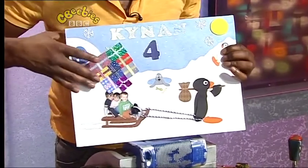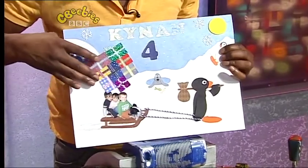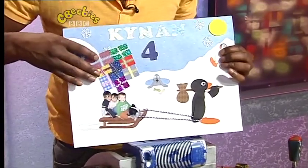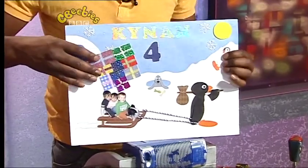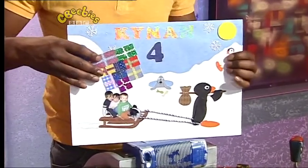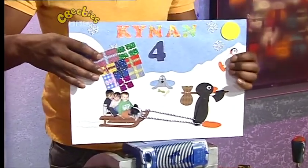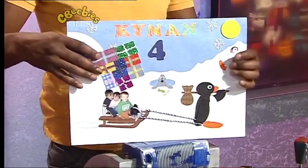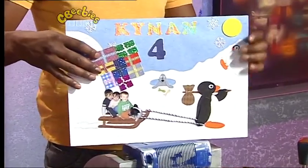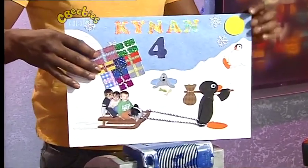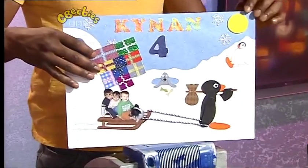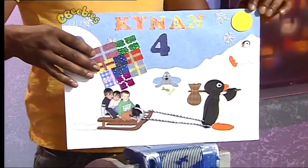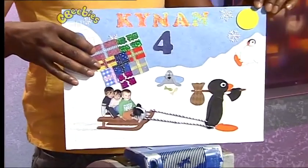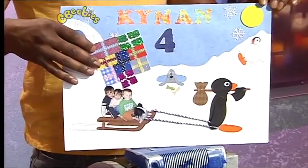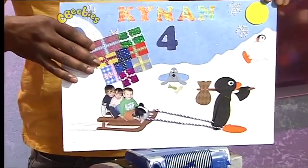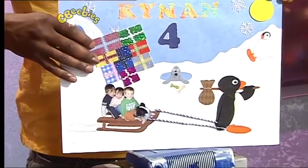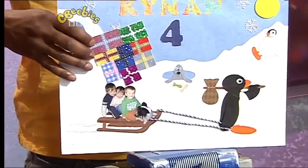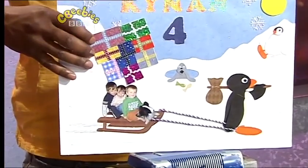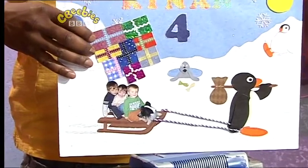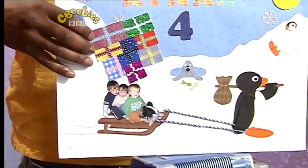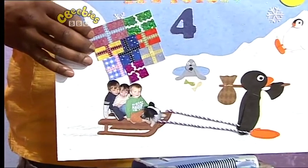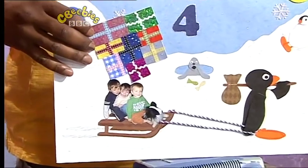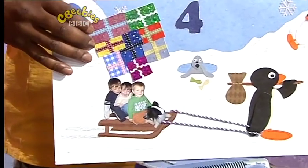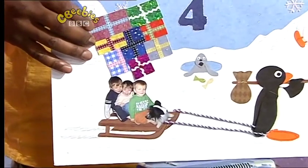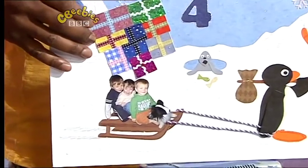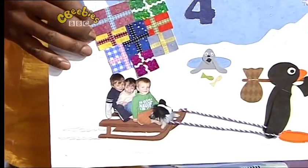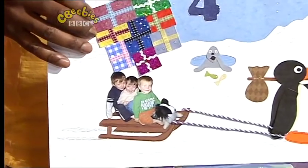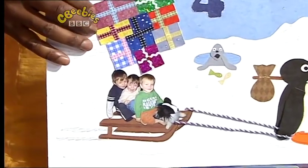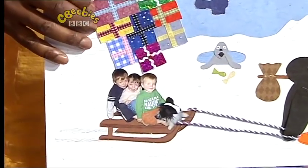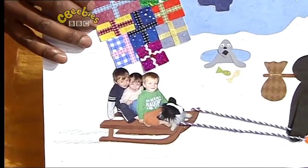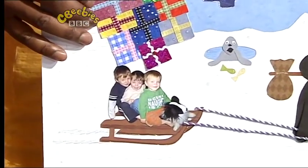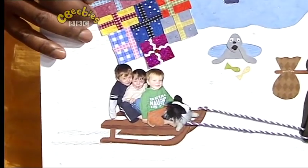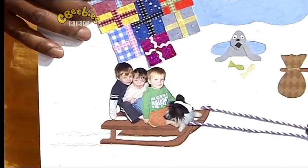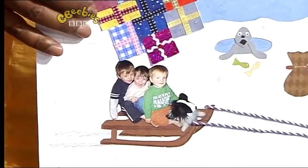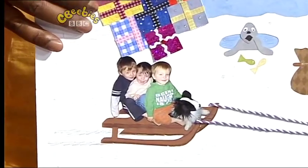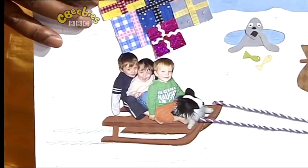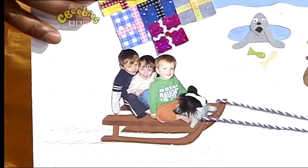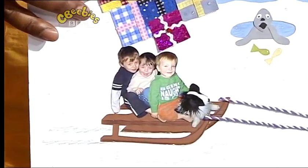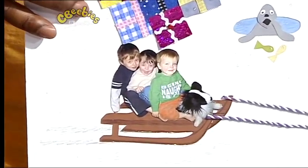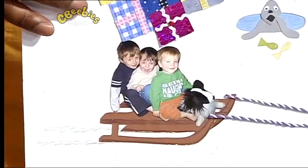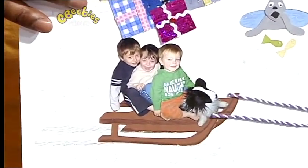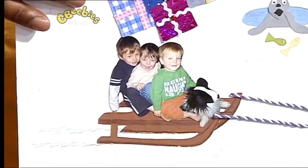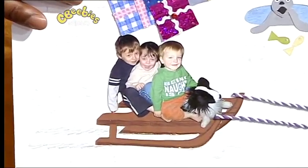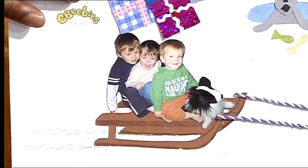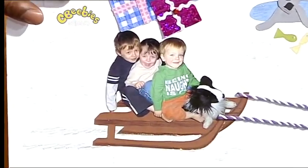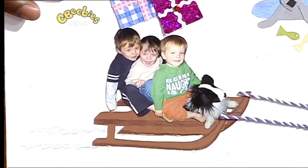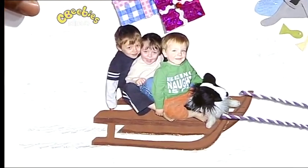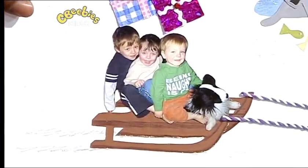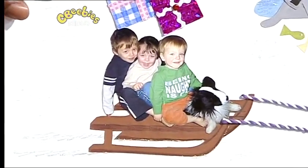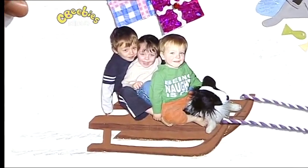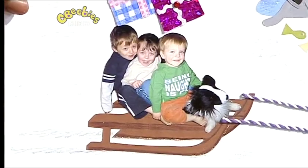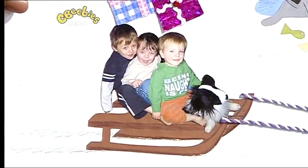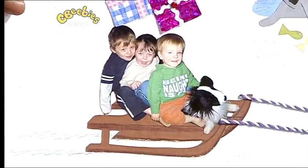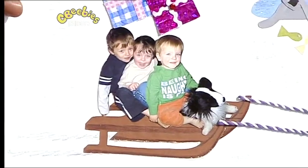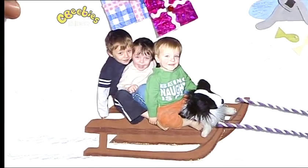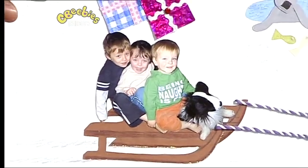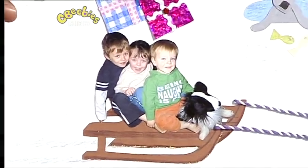the birthday boy kind. And you're four today. Lots of love to you from Mummy and Daddy and your big brother, Louie. And also your little brother, Rory, and all the rest